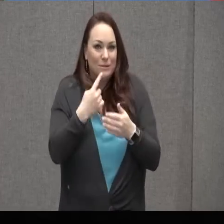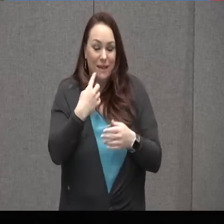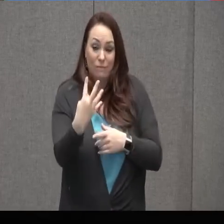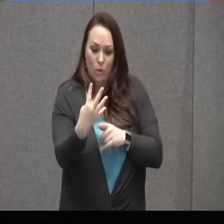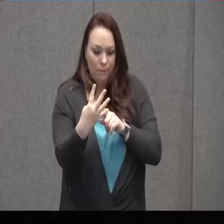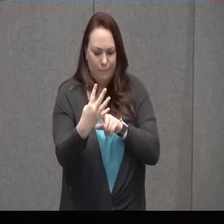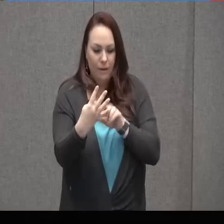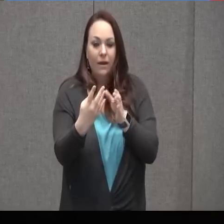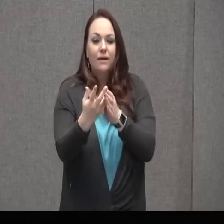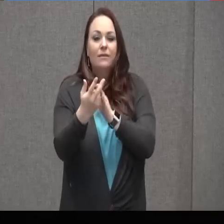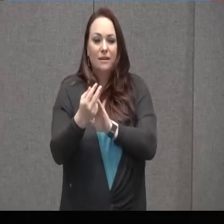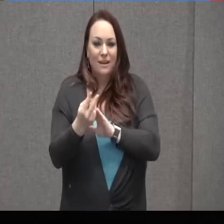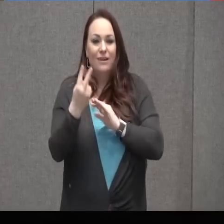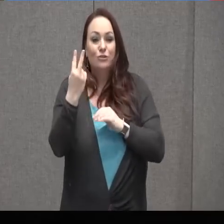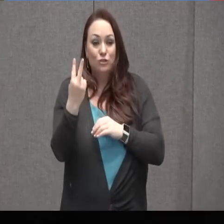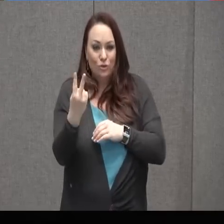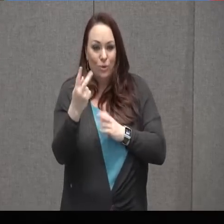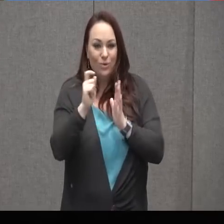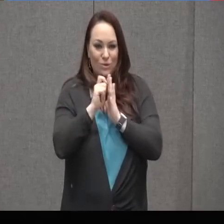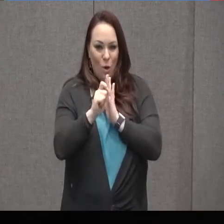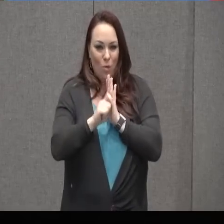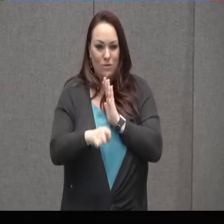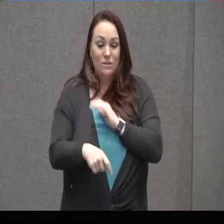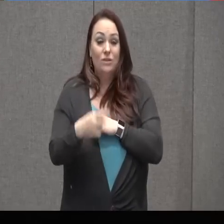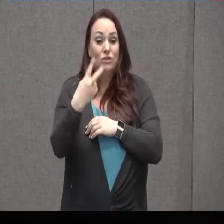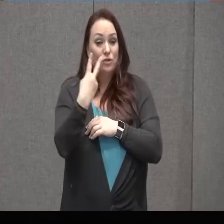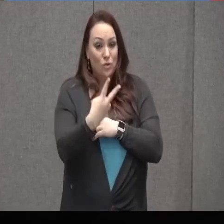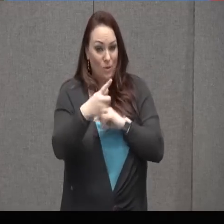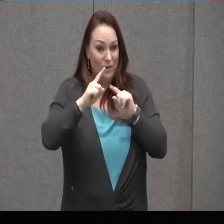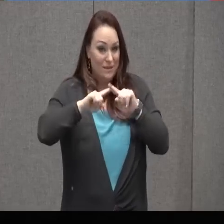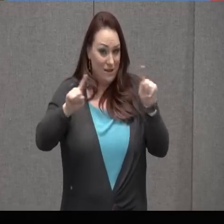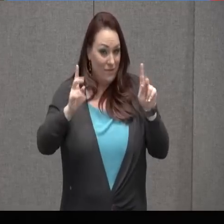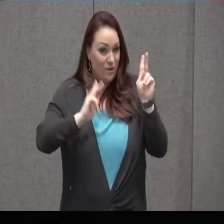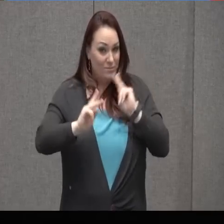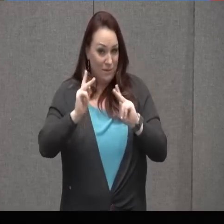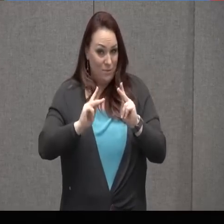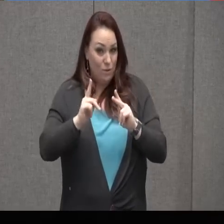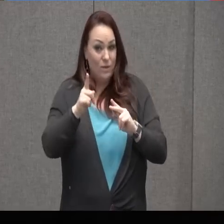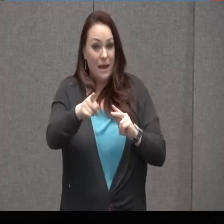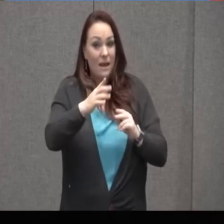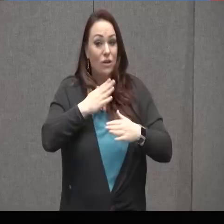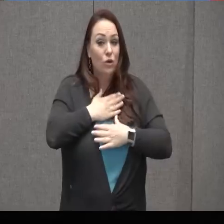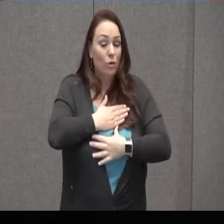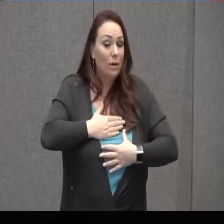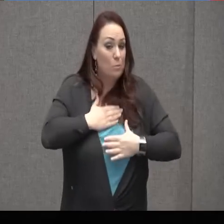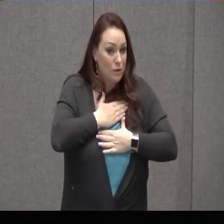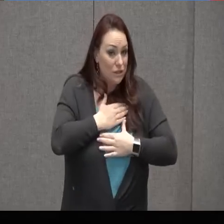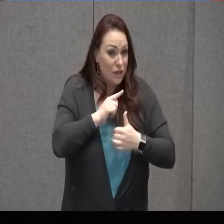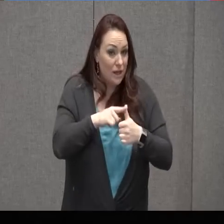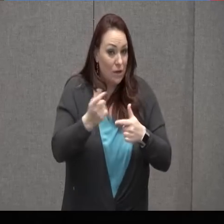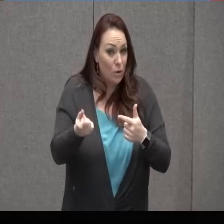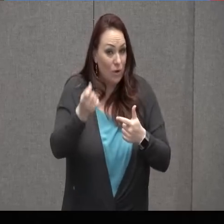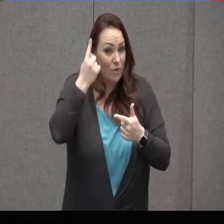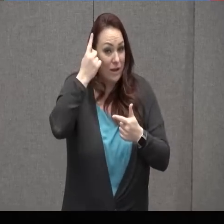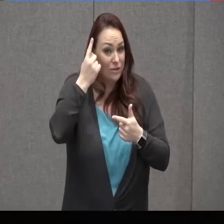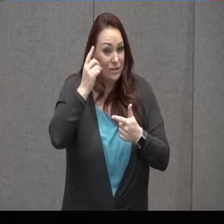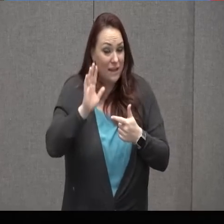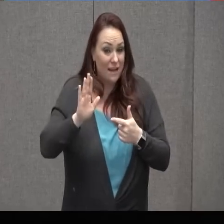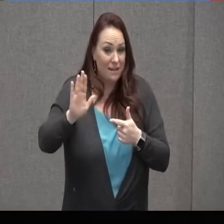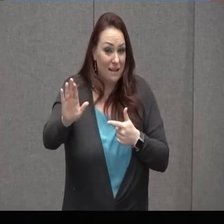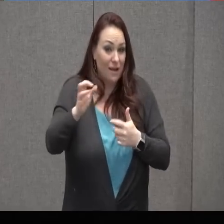to two different people, telling them you appreciate them or you understand the value